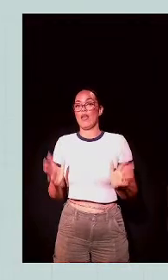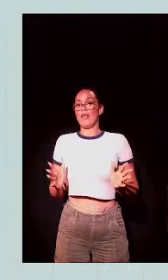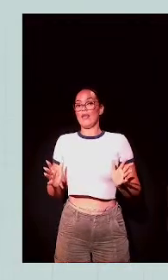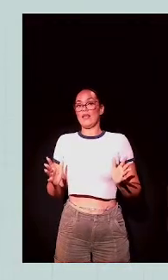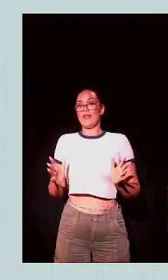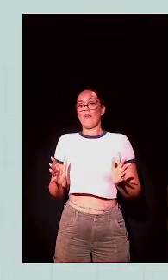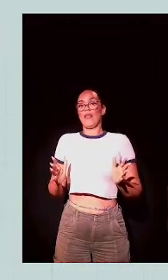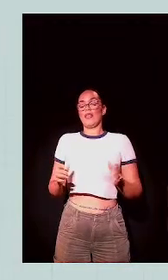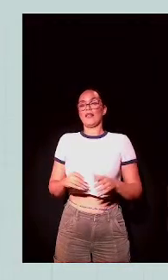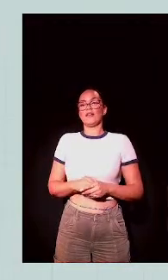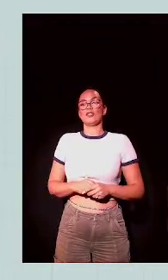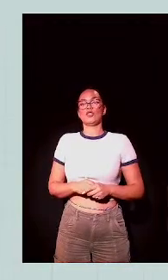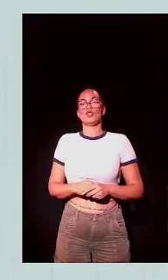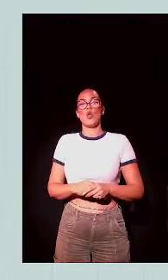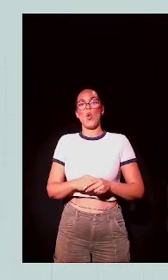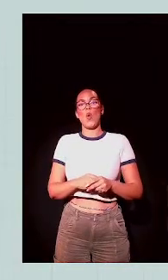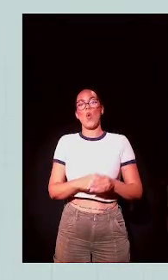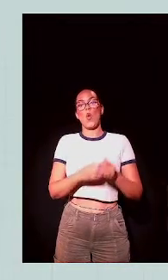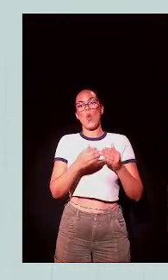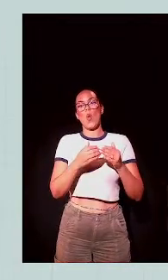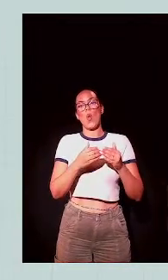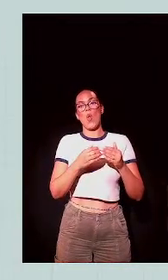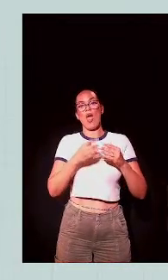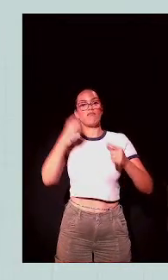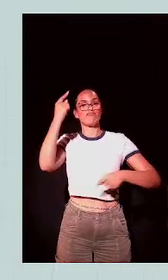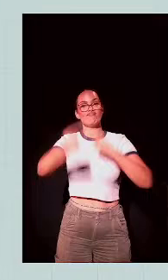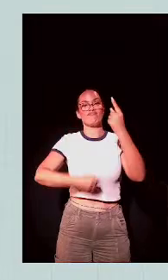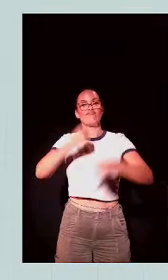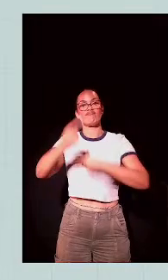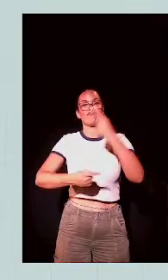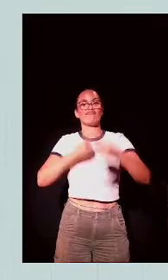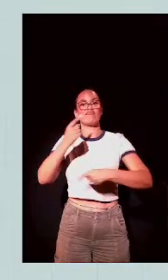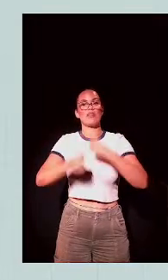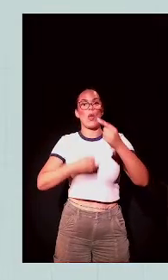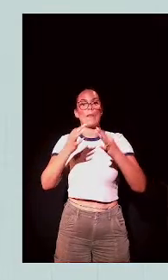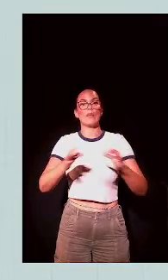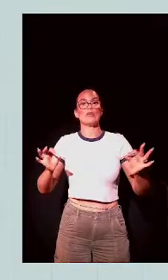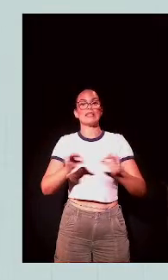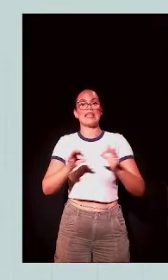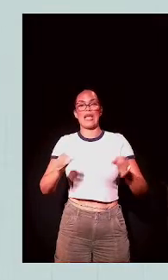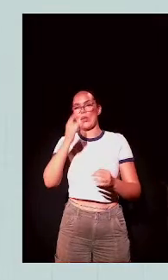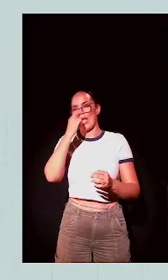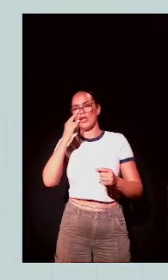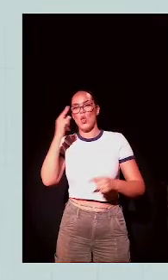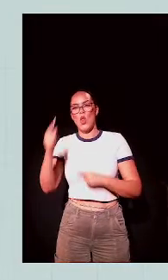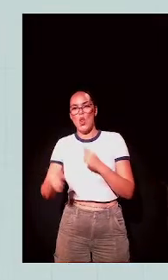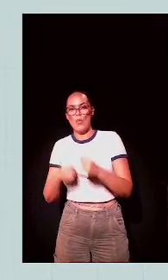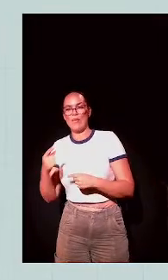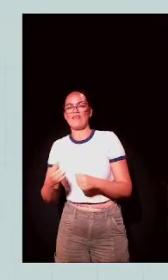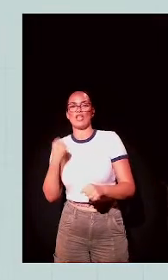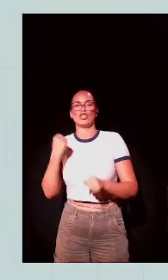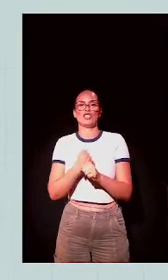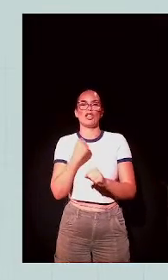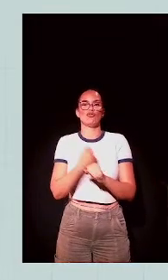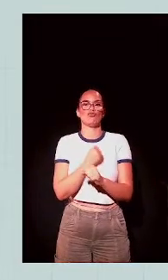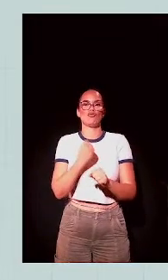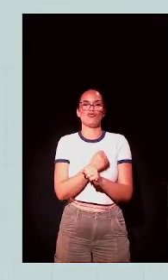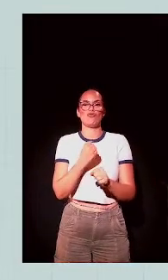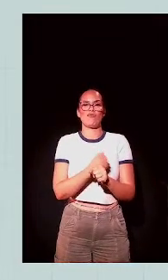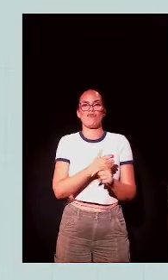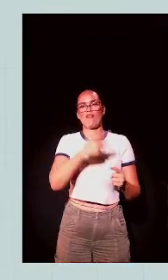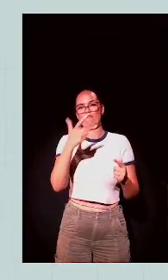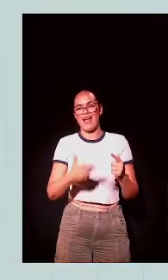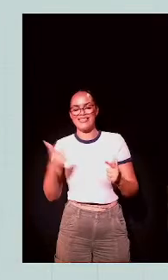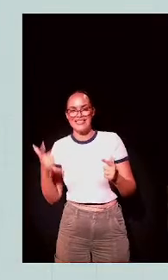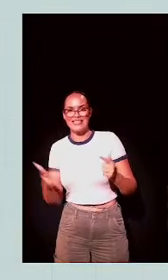their support for open-ended music, whether that be looping, generative patterns, self-sustaining